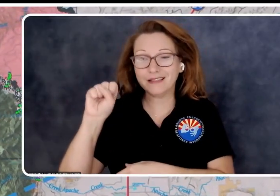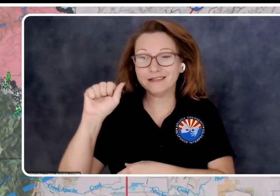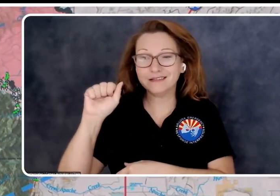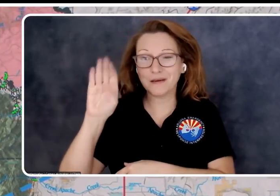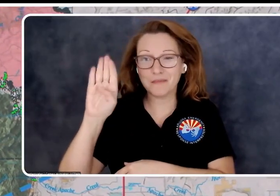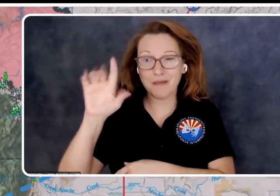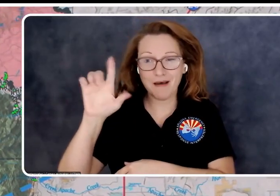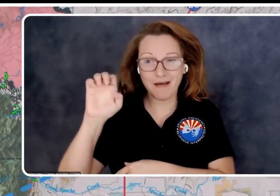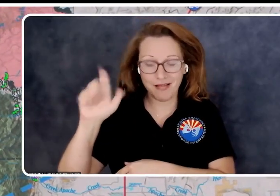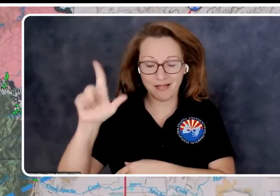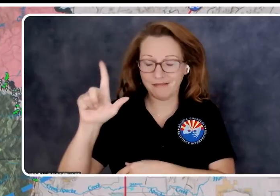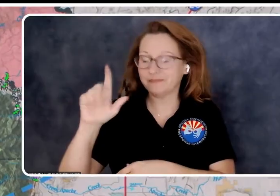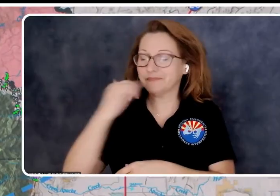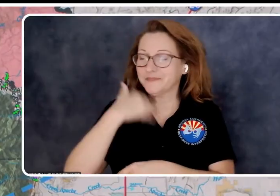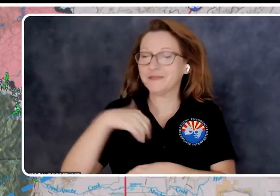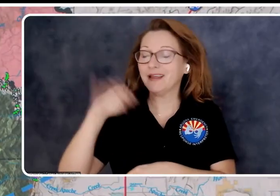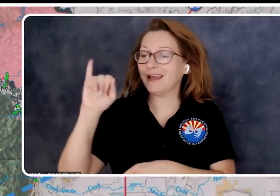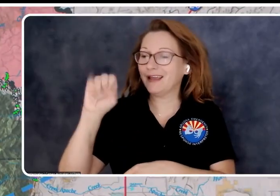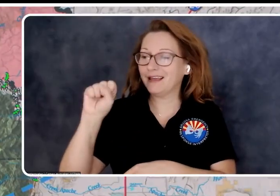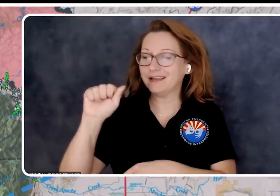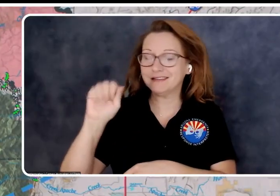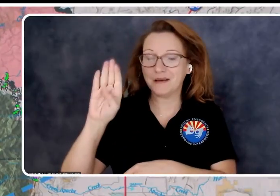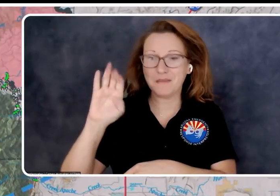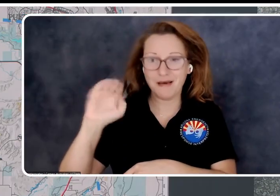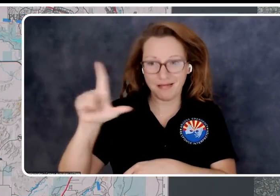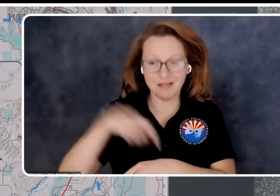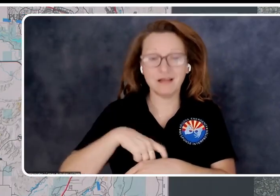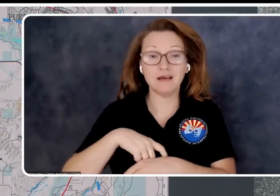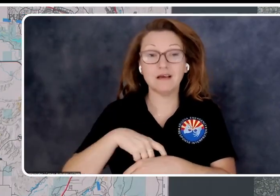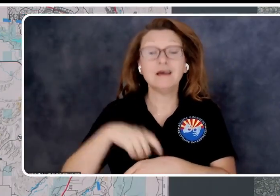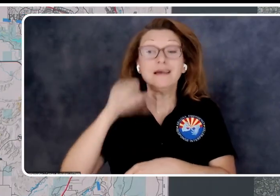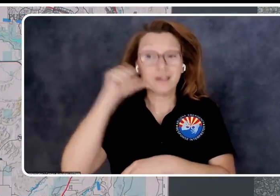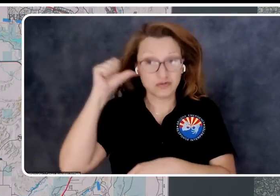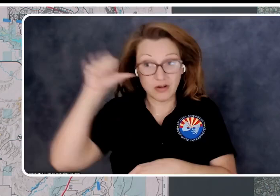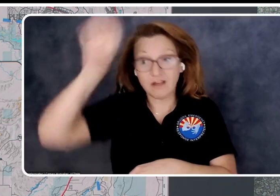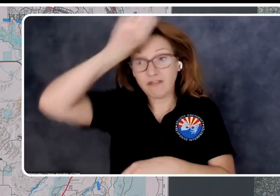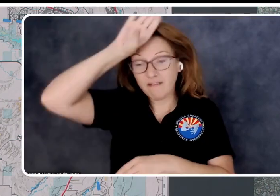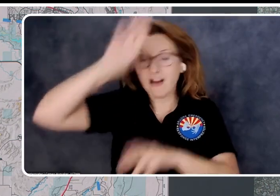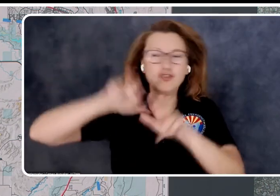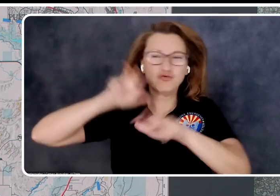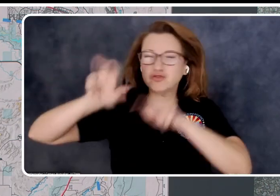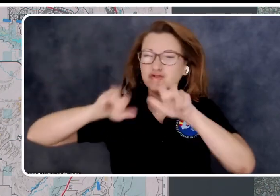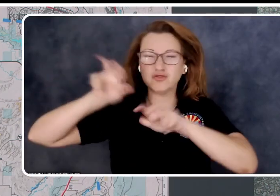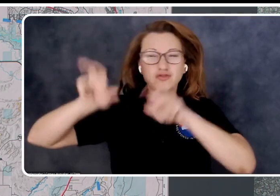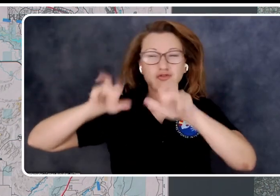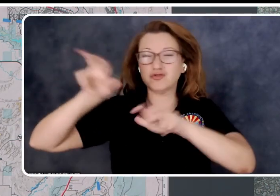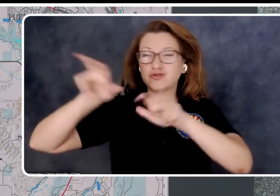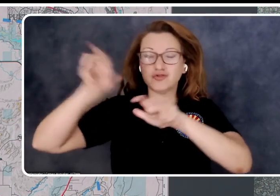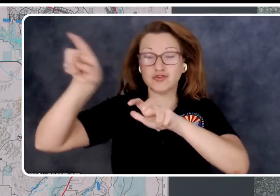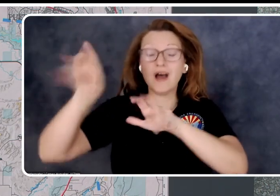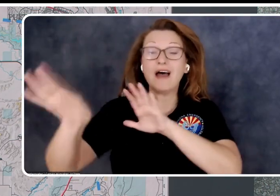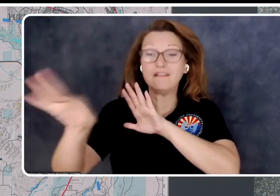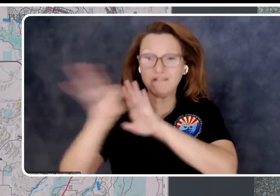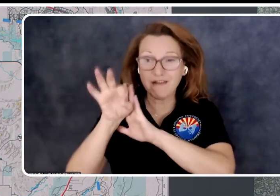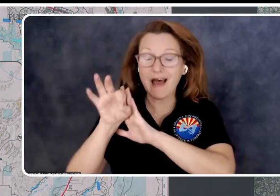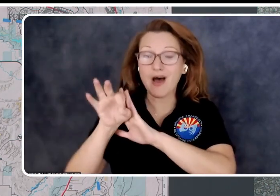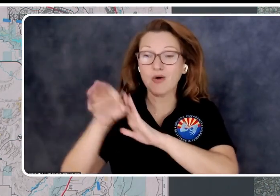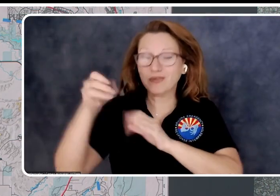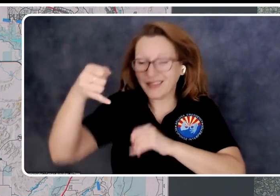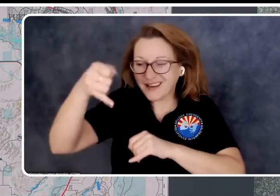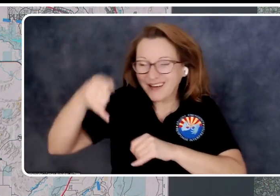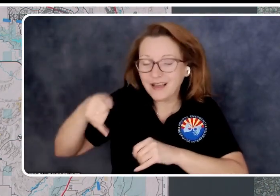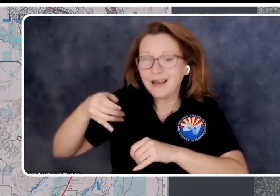Isabel, firefighters yesterday hiked up into that steep country and they found the black edge, the actual edge of the